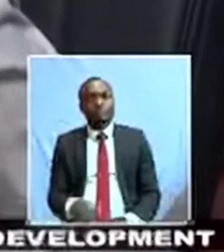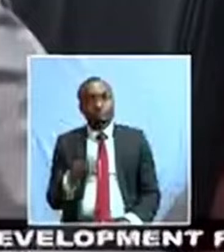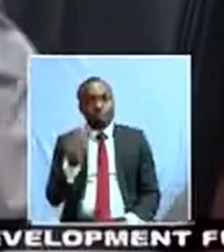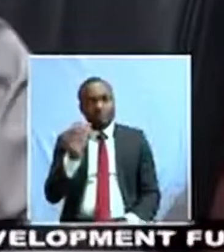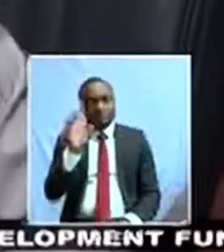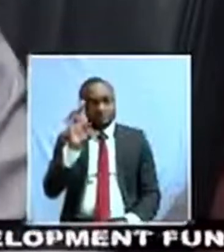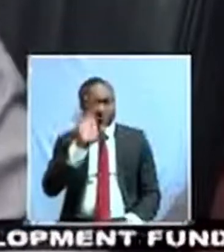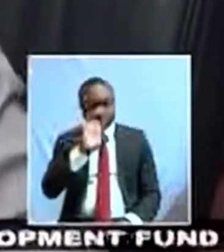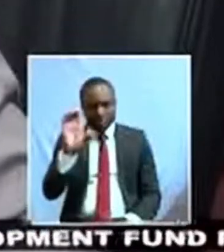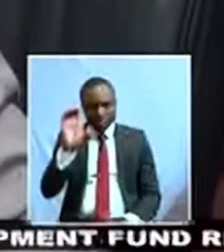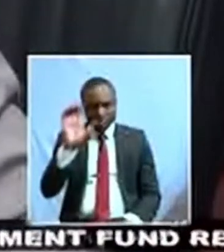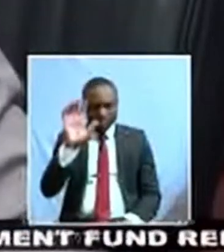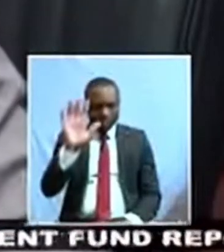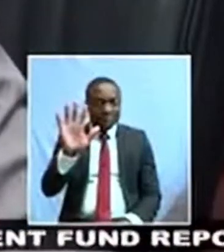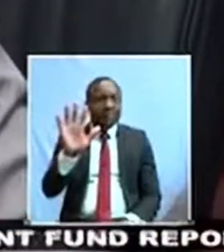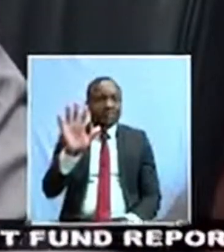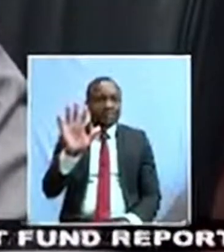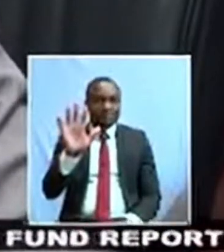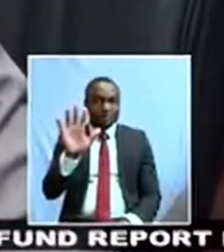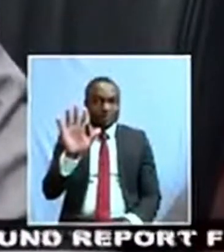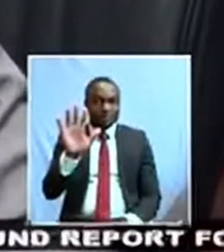about